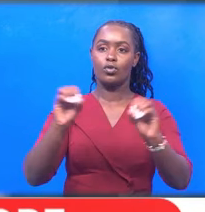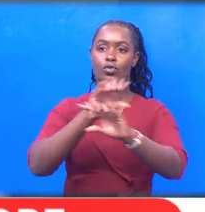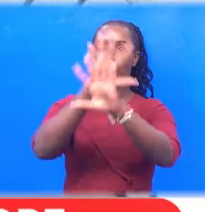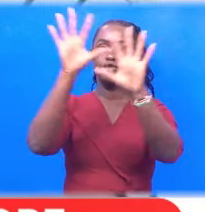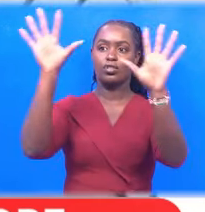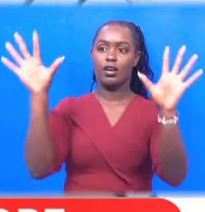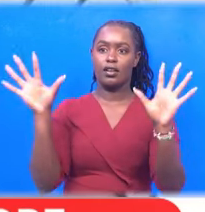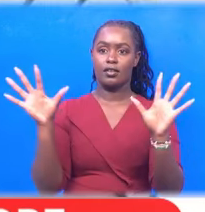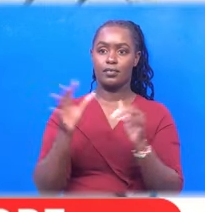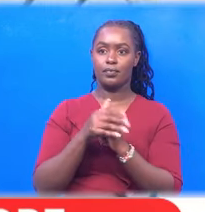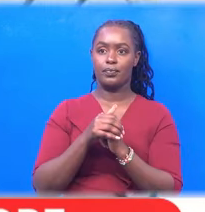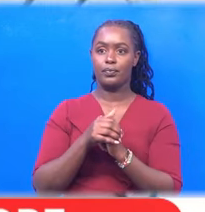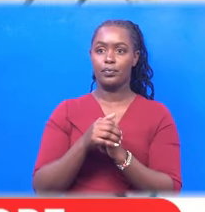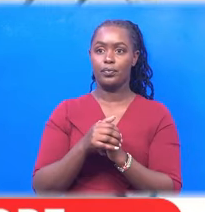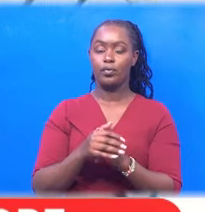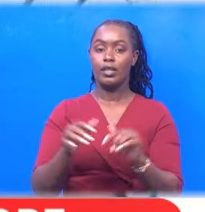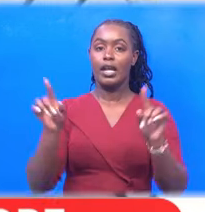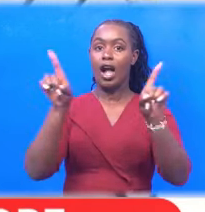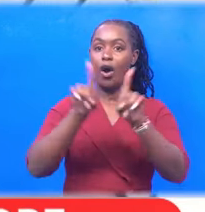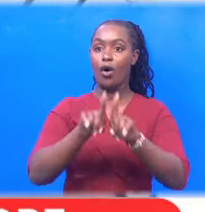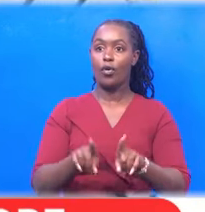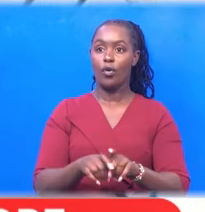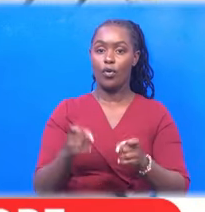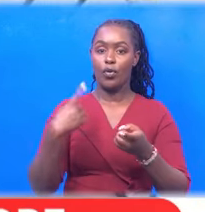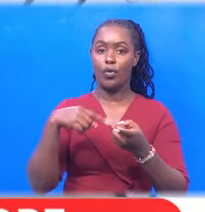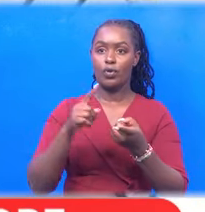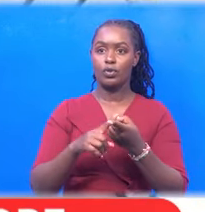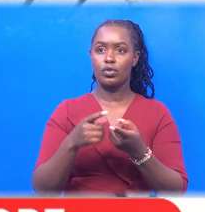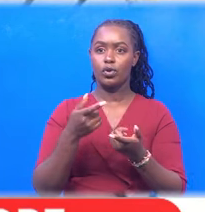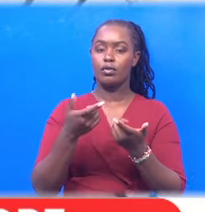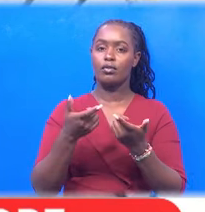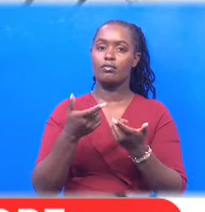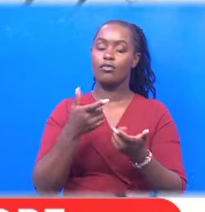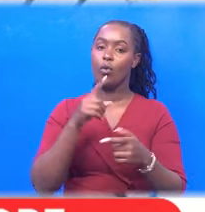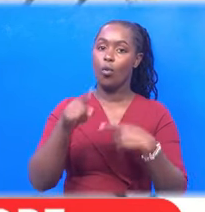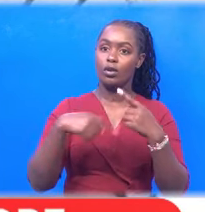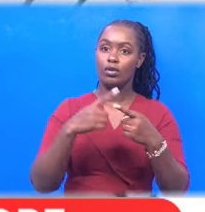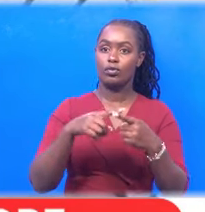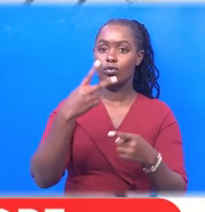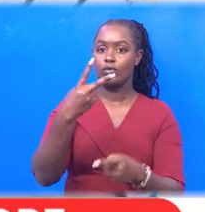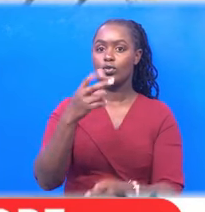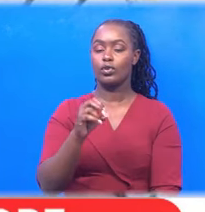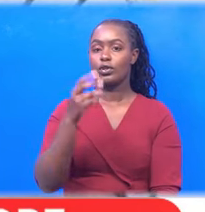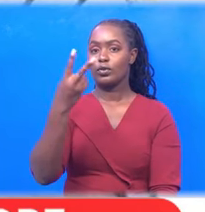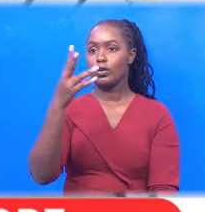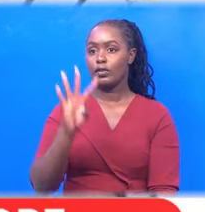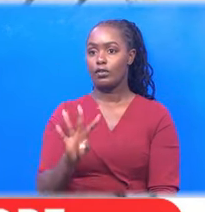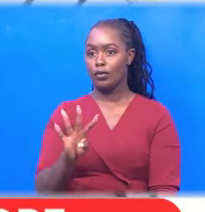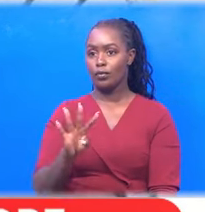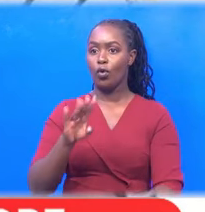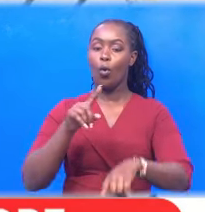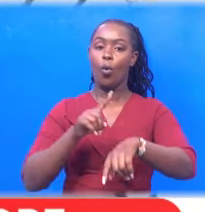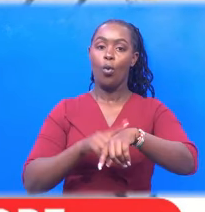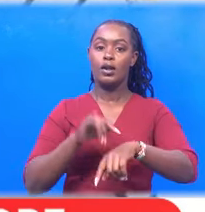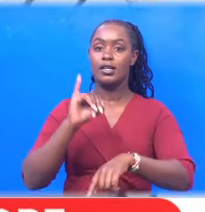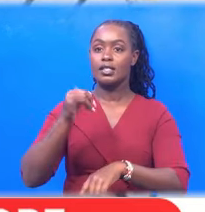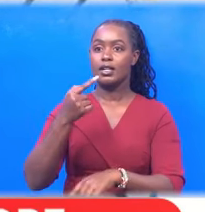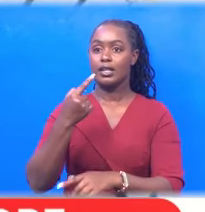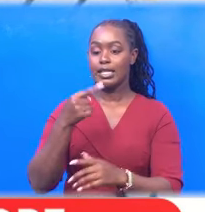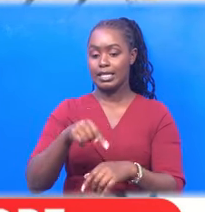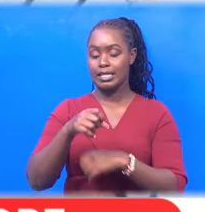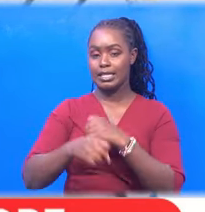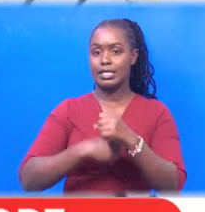quote. Mwangi's seemingly cryptic messages continued on 2024, where on the 5th of January he posted this